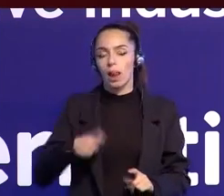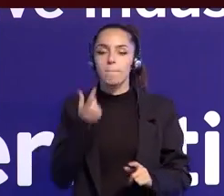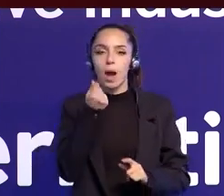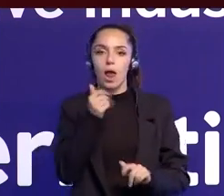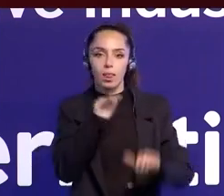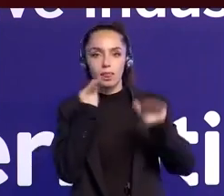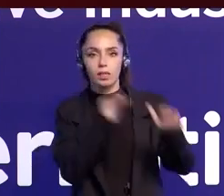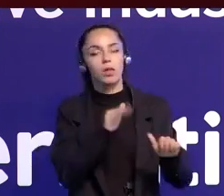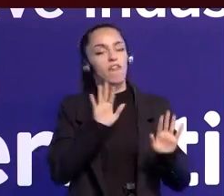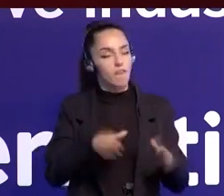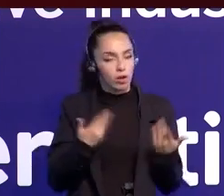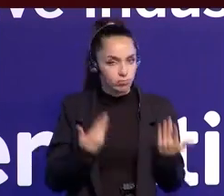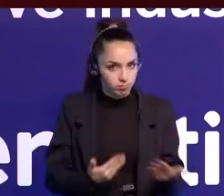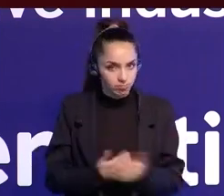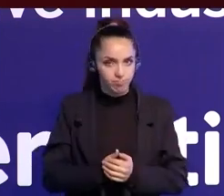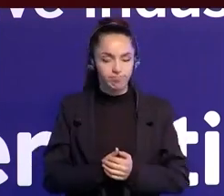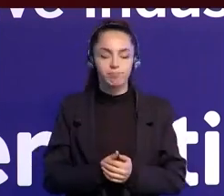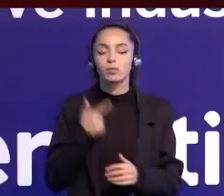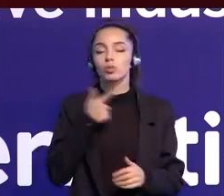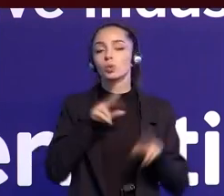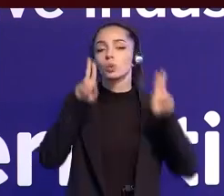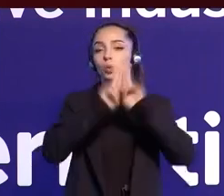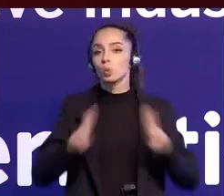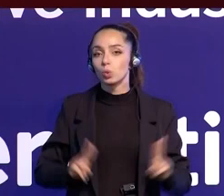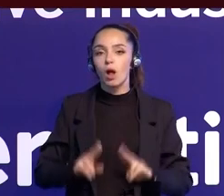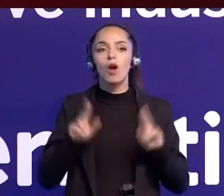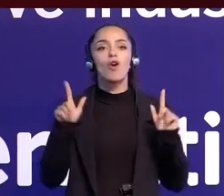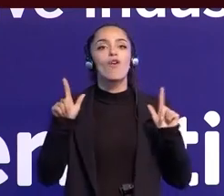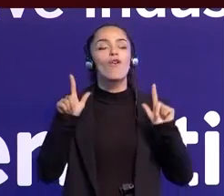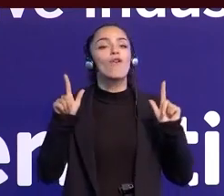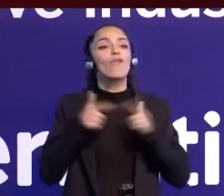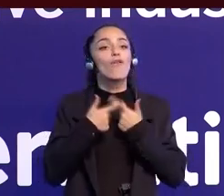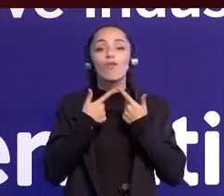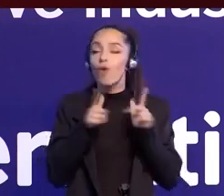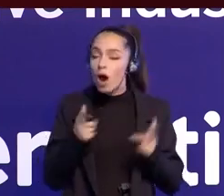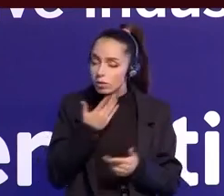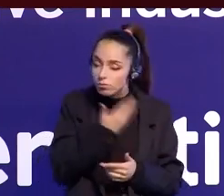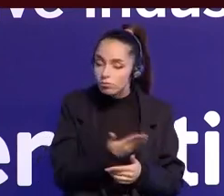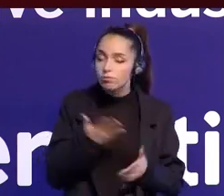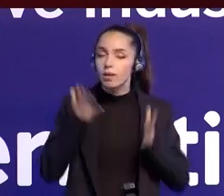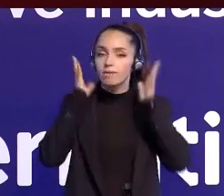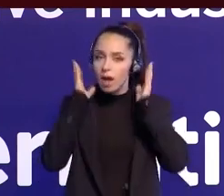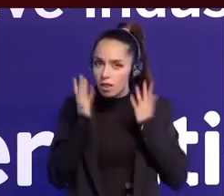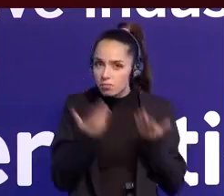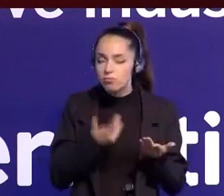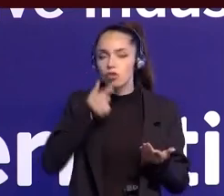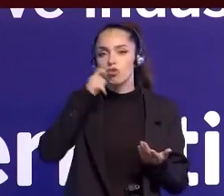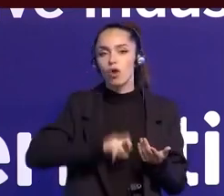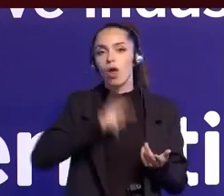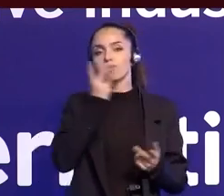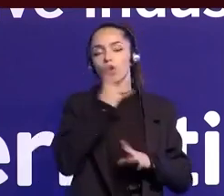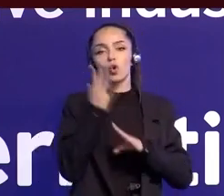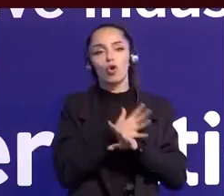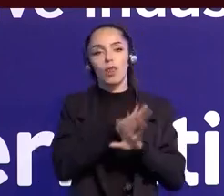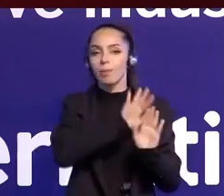booths at the international fairs and exhibitions and events, about support in